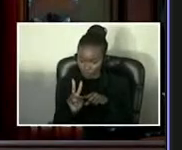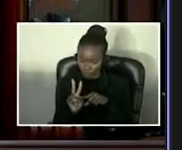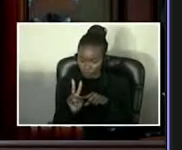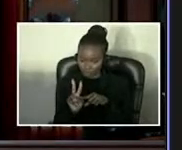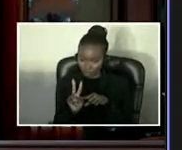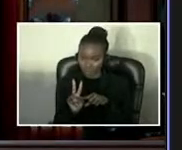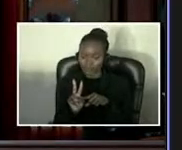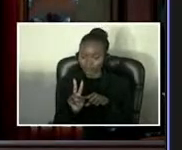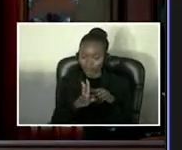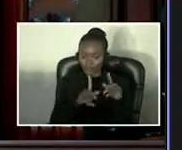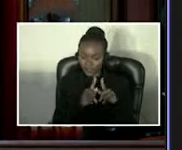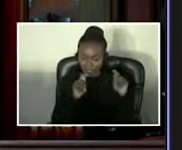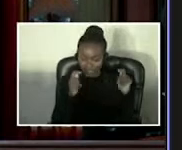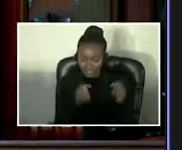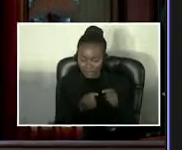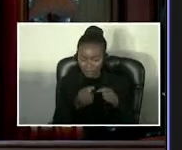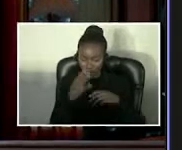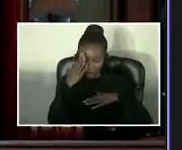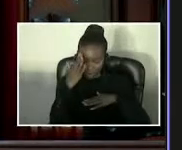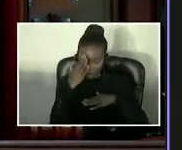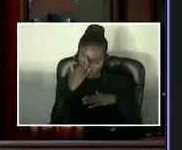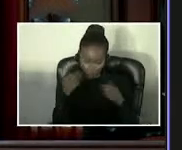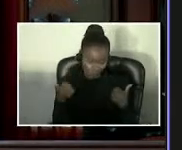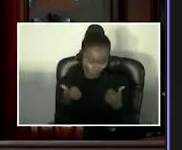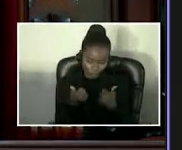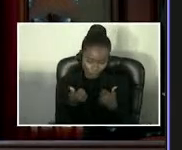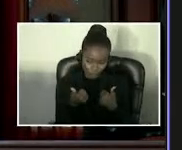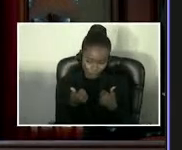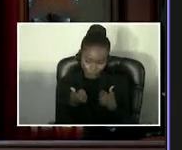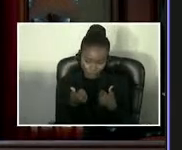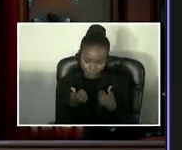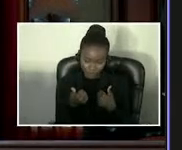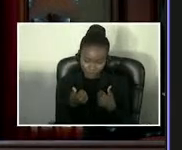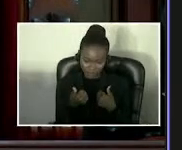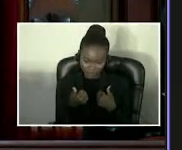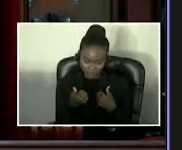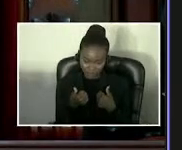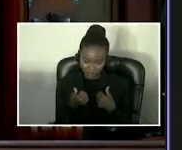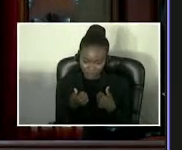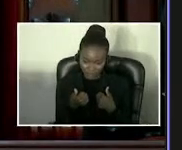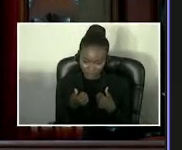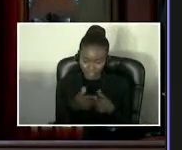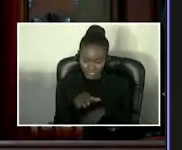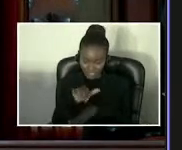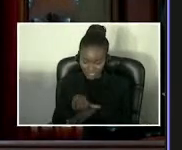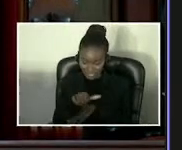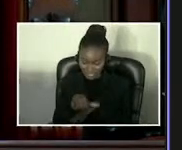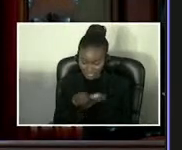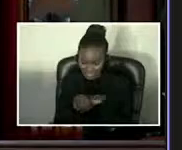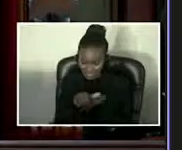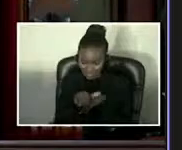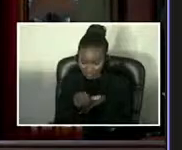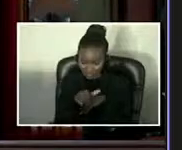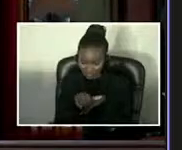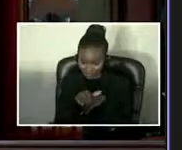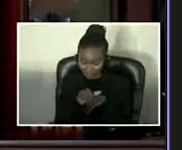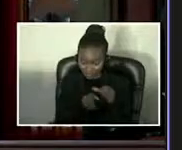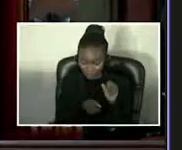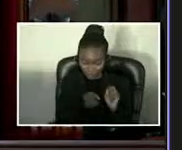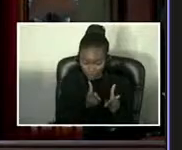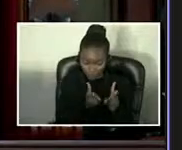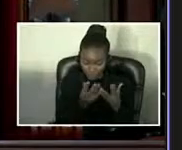lift you will know you will no longer talk about it 16 of them out of that 16 12 now are